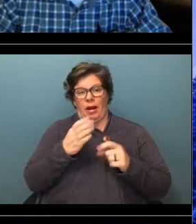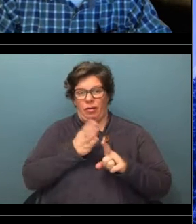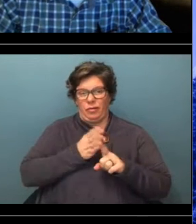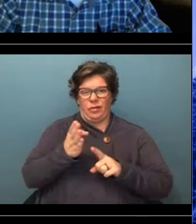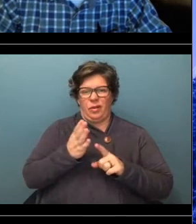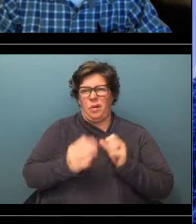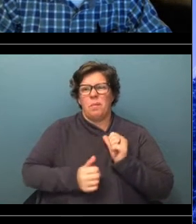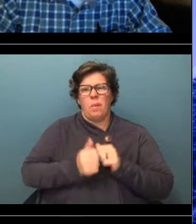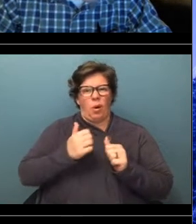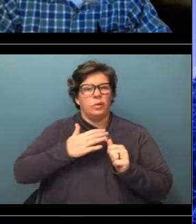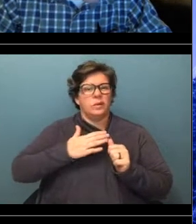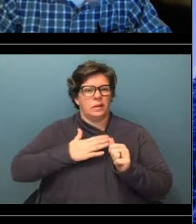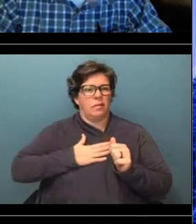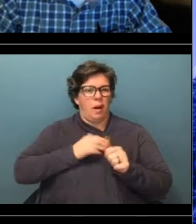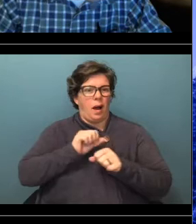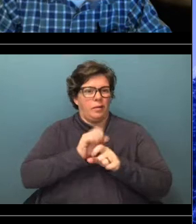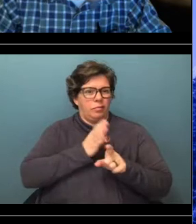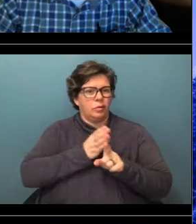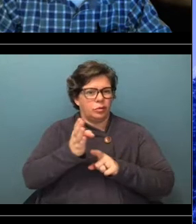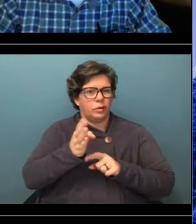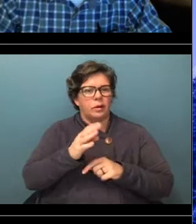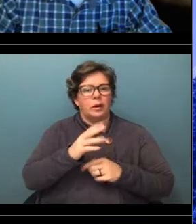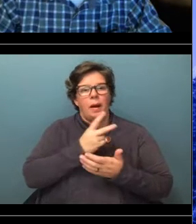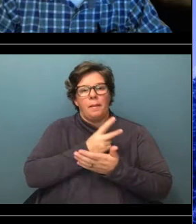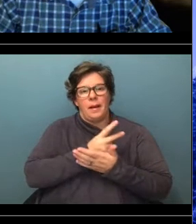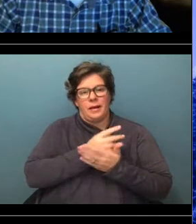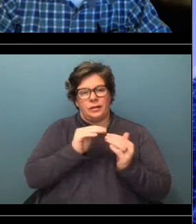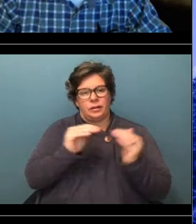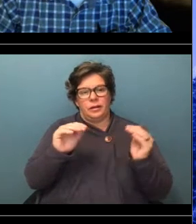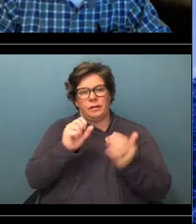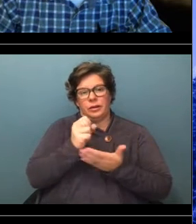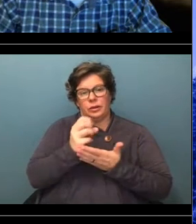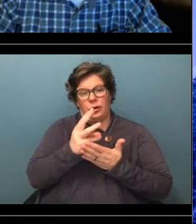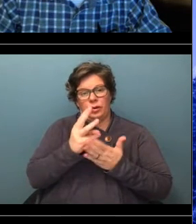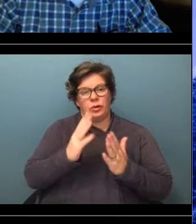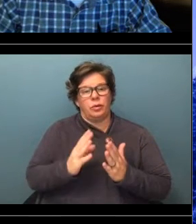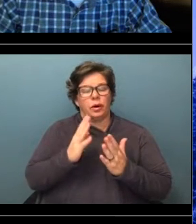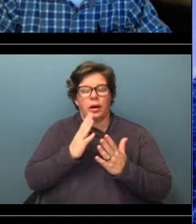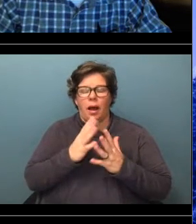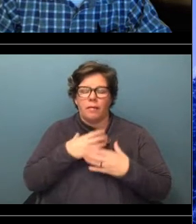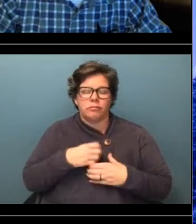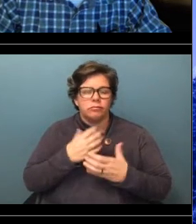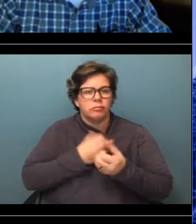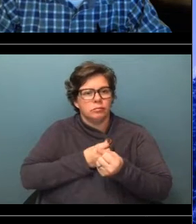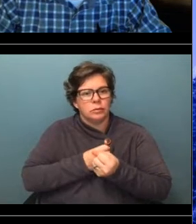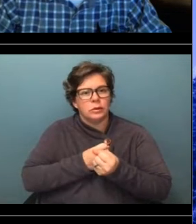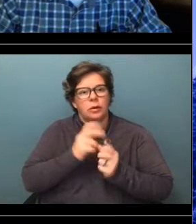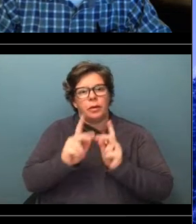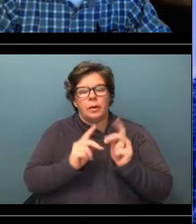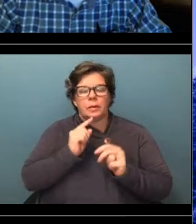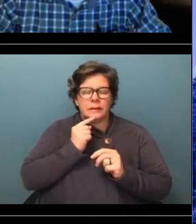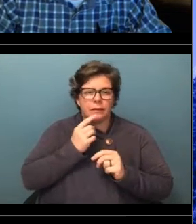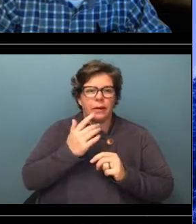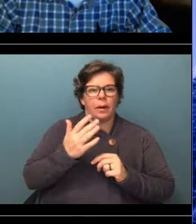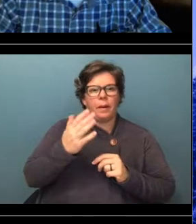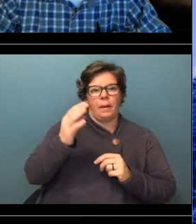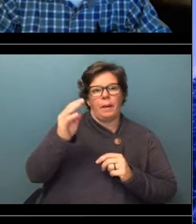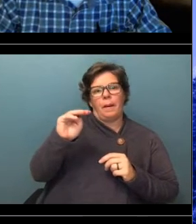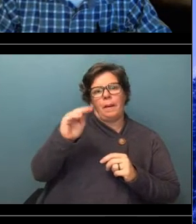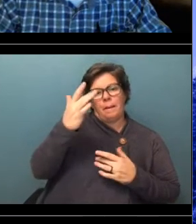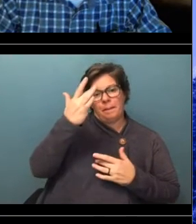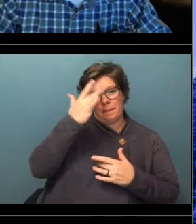adult life. I'm a licensed master's level social worker who is passionate about serving individuals with severe mental illness, severe and persistent mental illness,